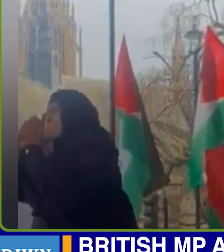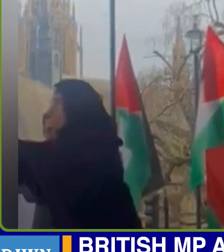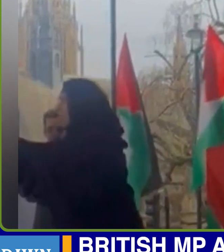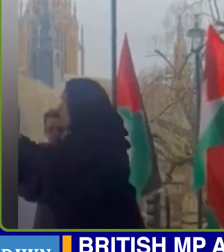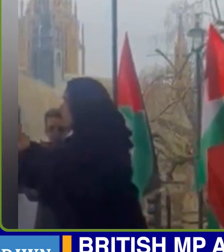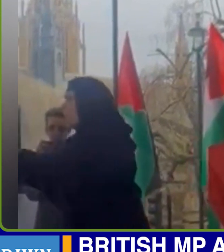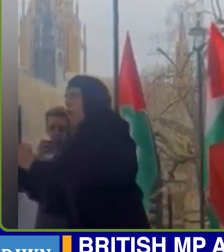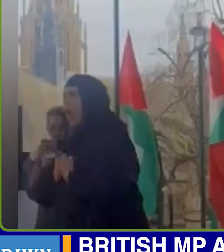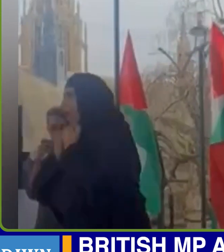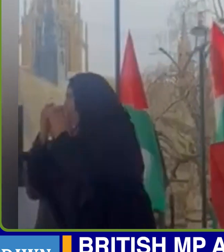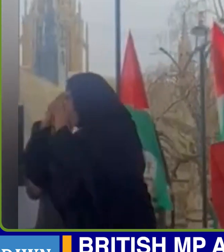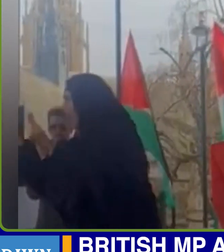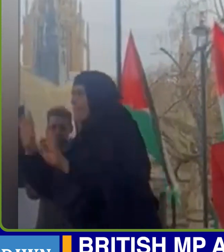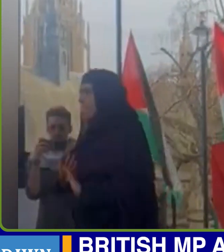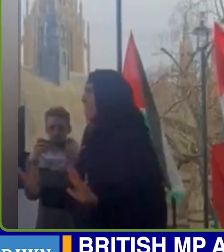our name.